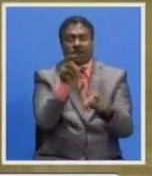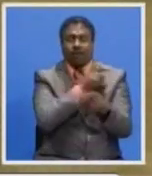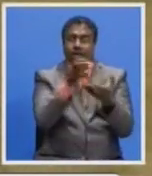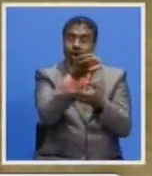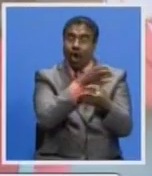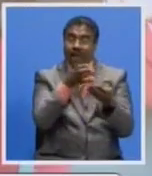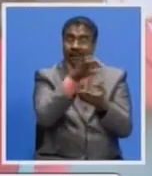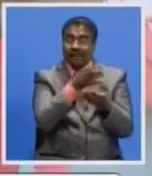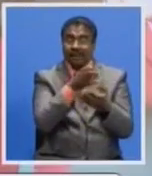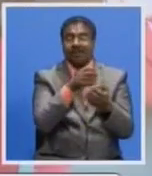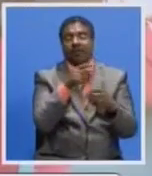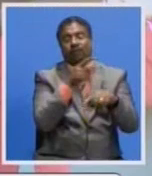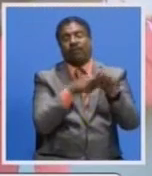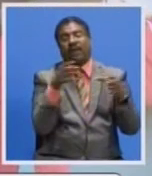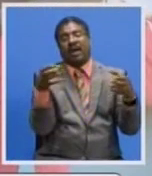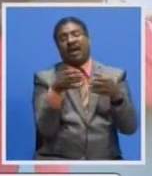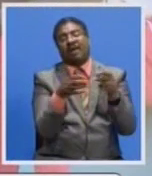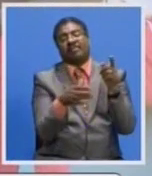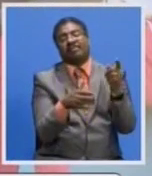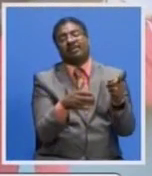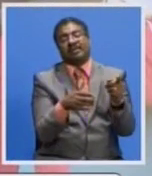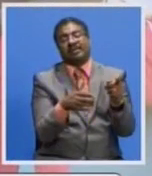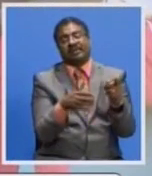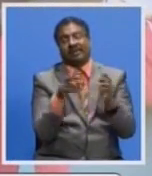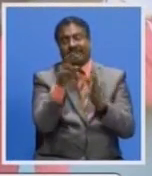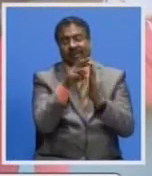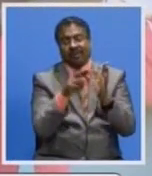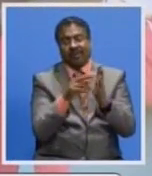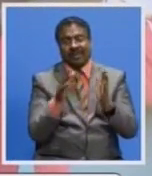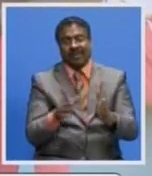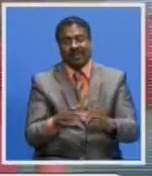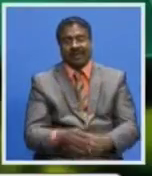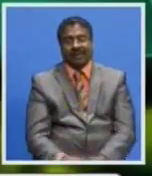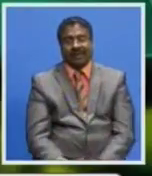Clubs. Chikom Koka, ZNBC Sports, Lusaka.